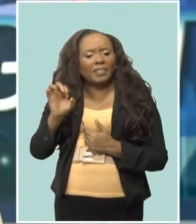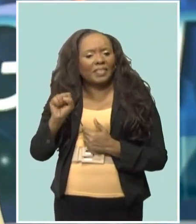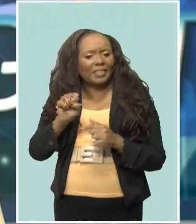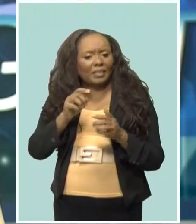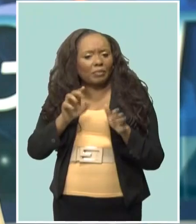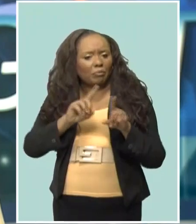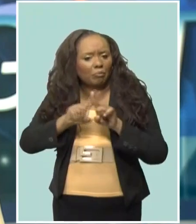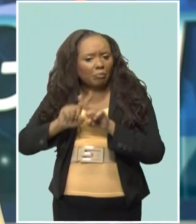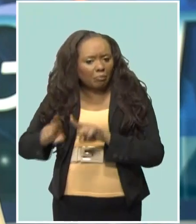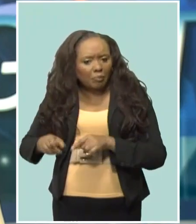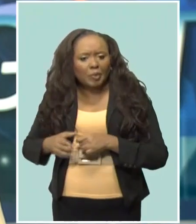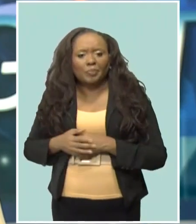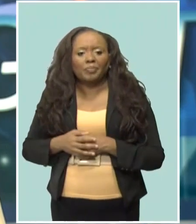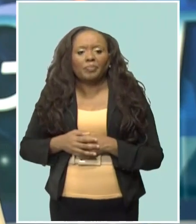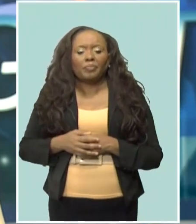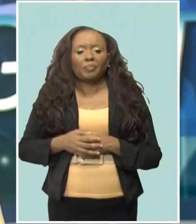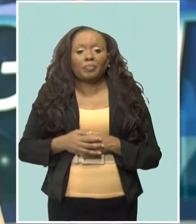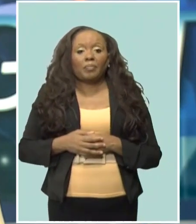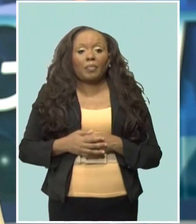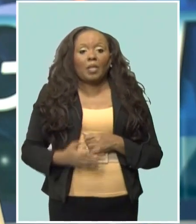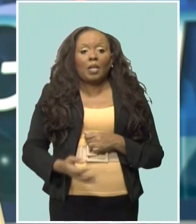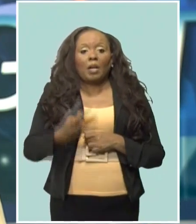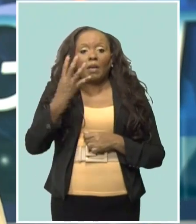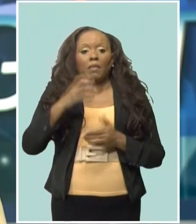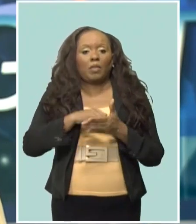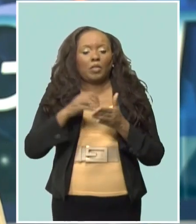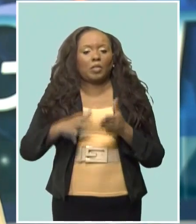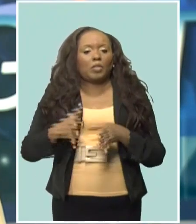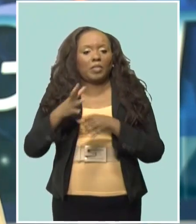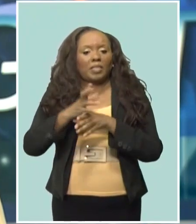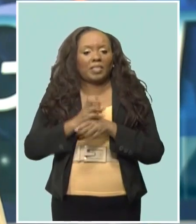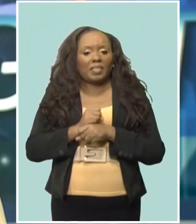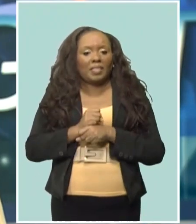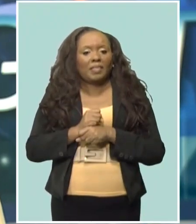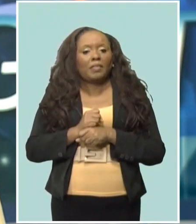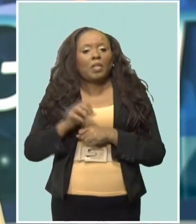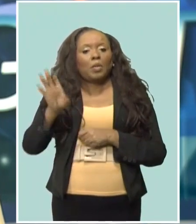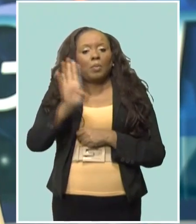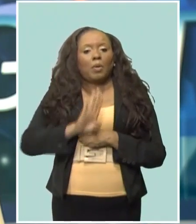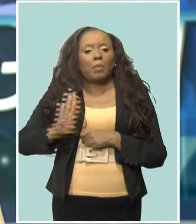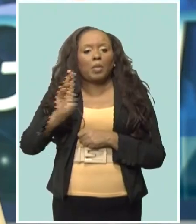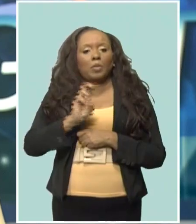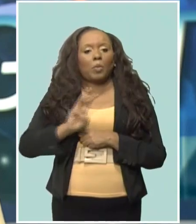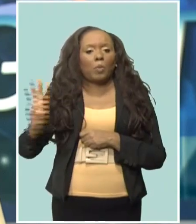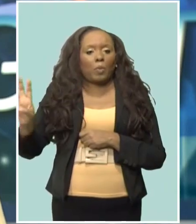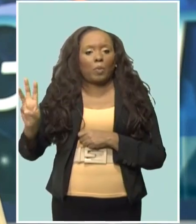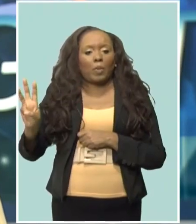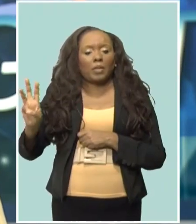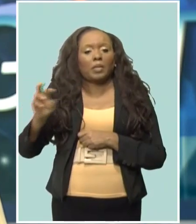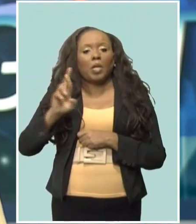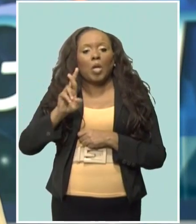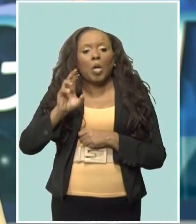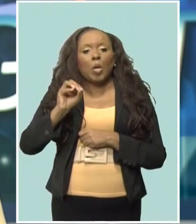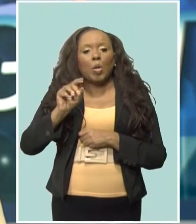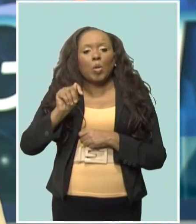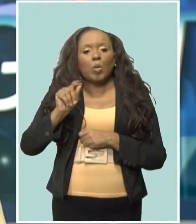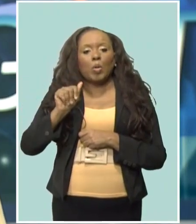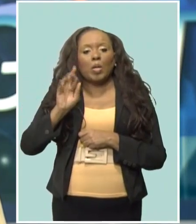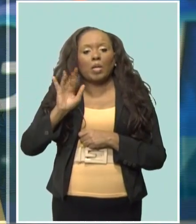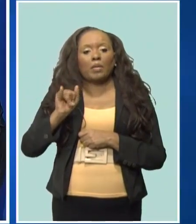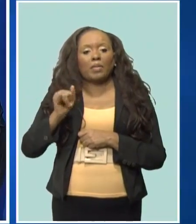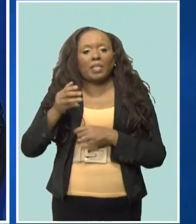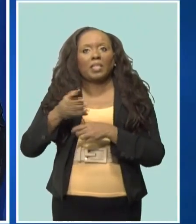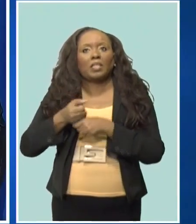4 students are recipients of this year's Rotary Club of Barbados West academic scholarships. Rakaya